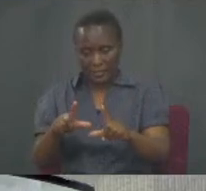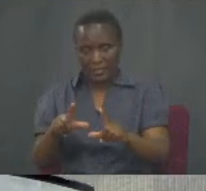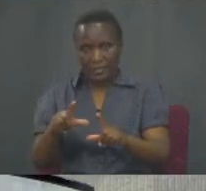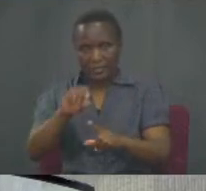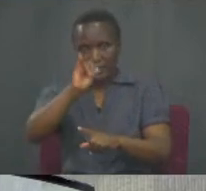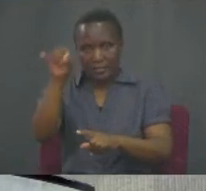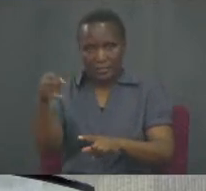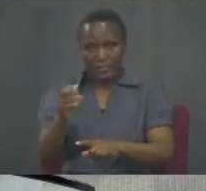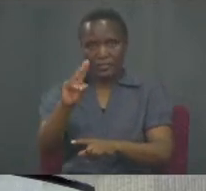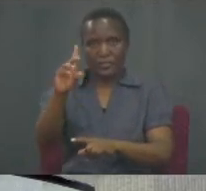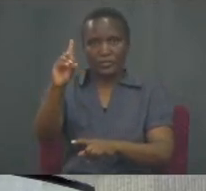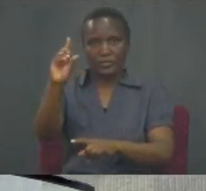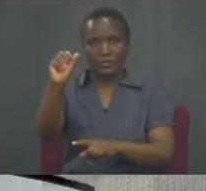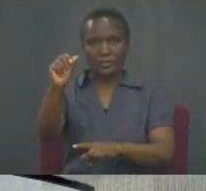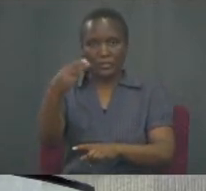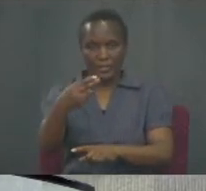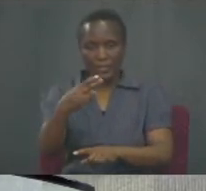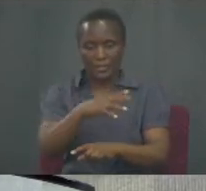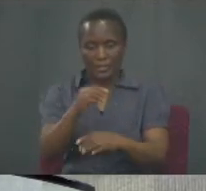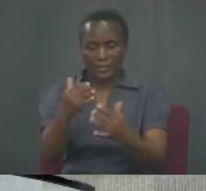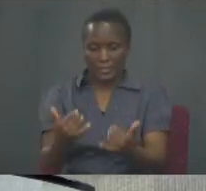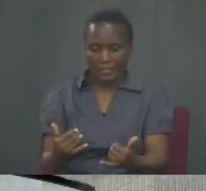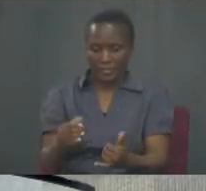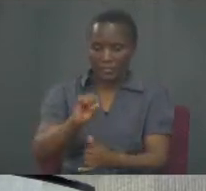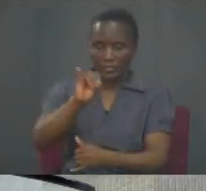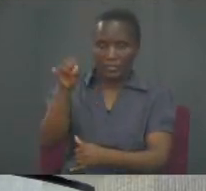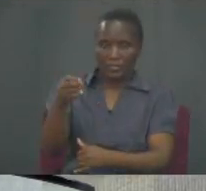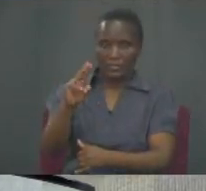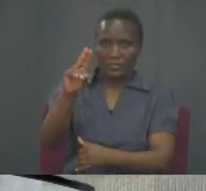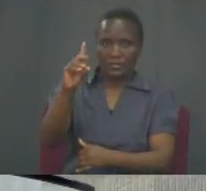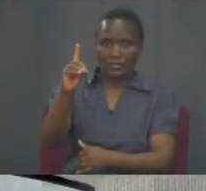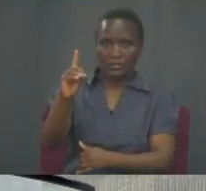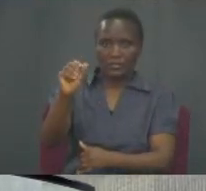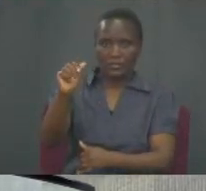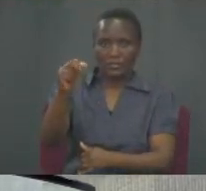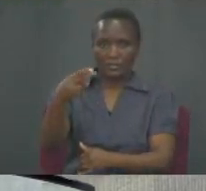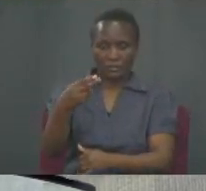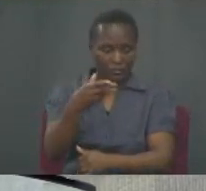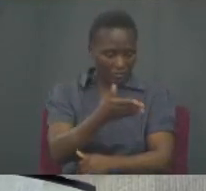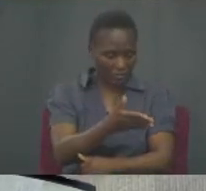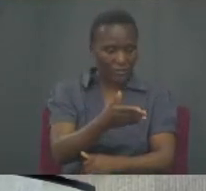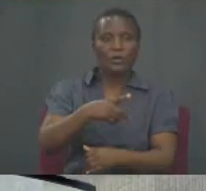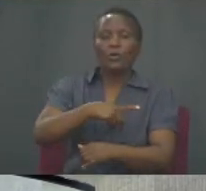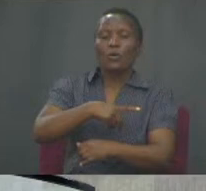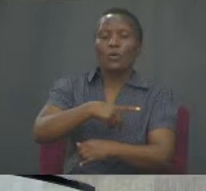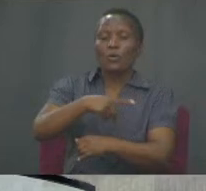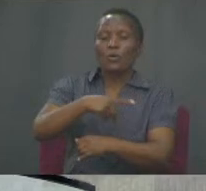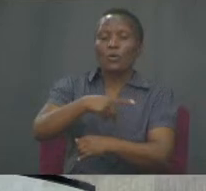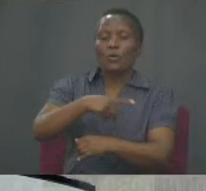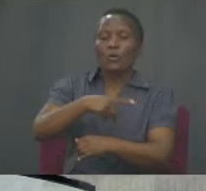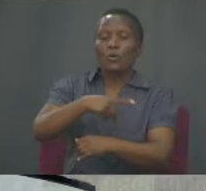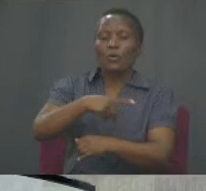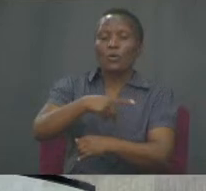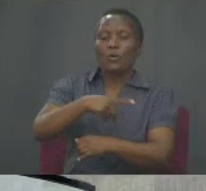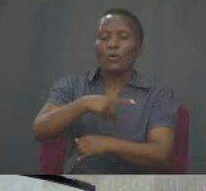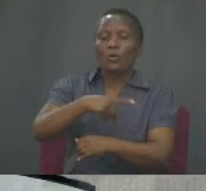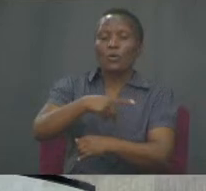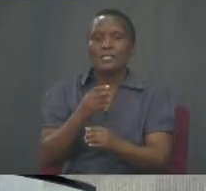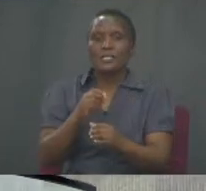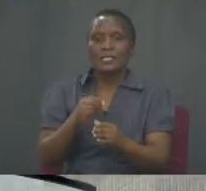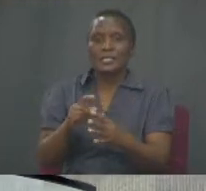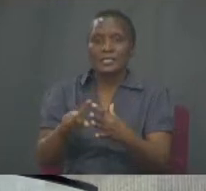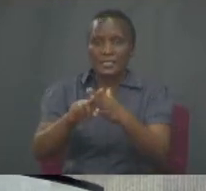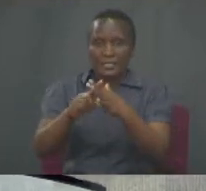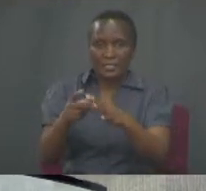Judah went in companionship with Simeon. They went and they began to drive nations out. But as you are